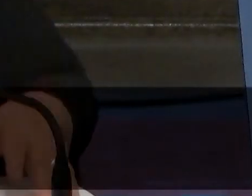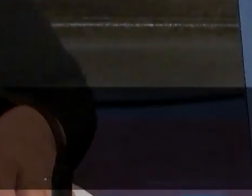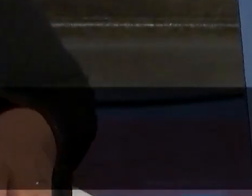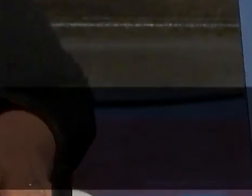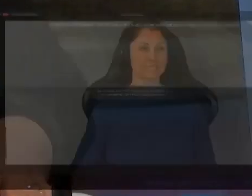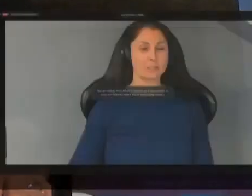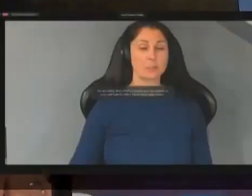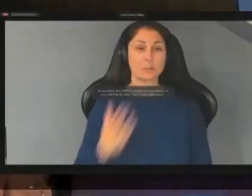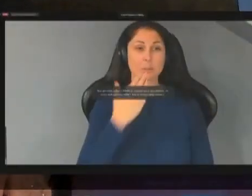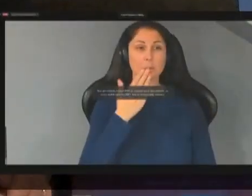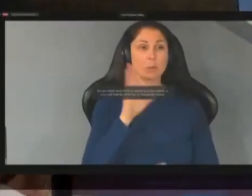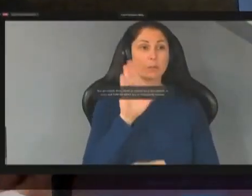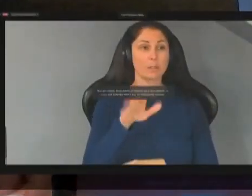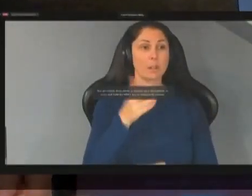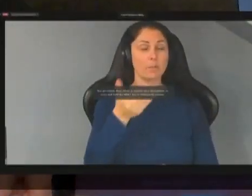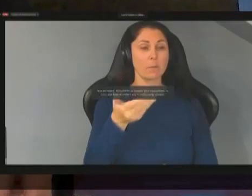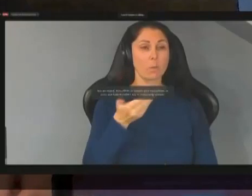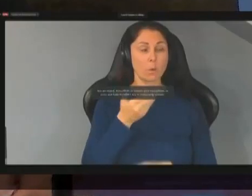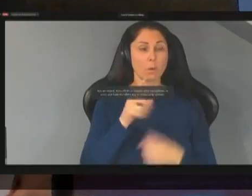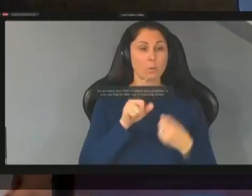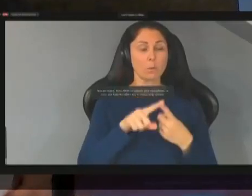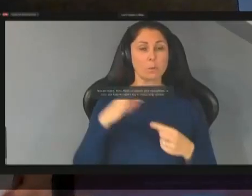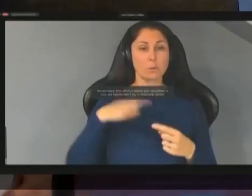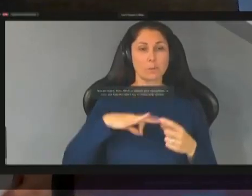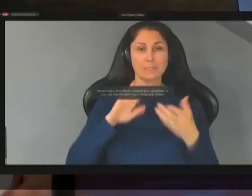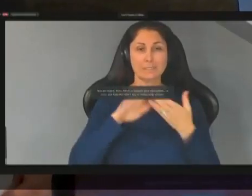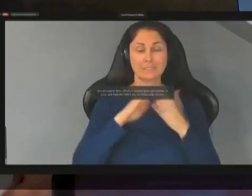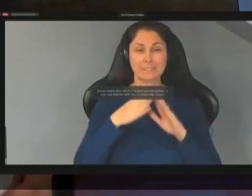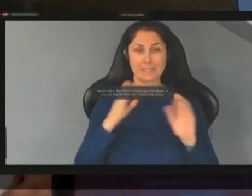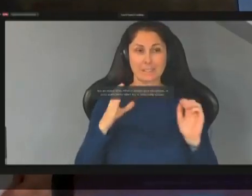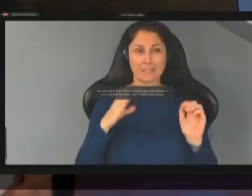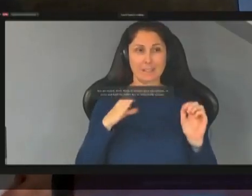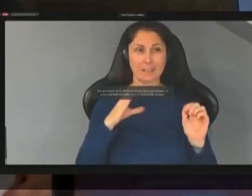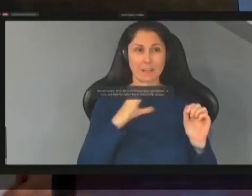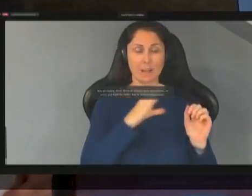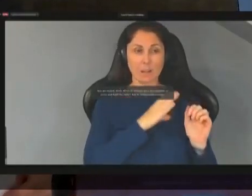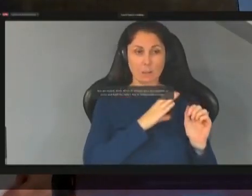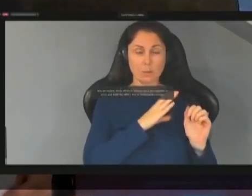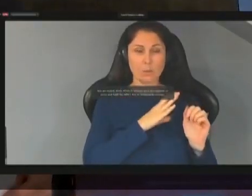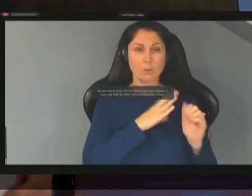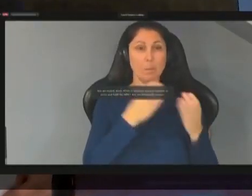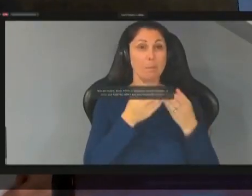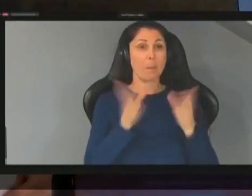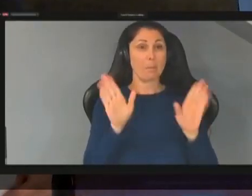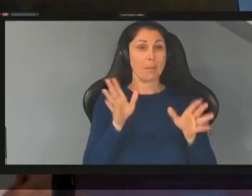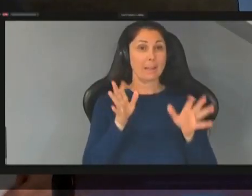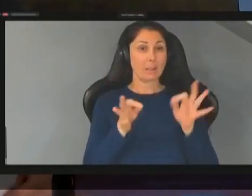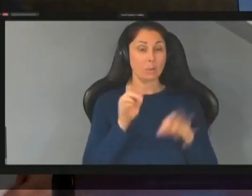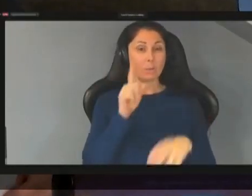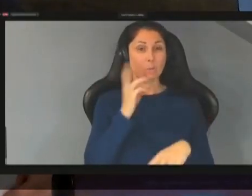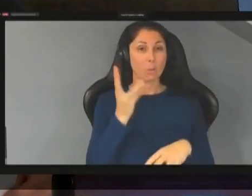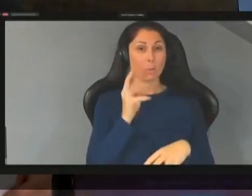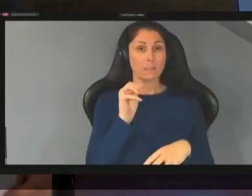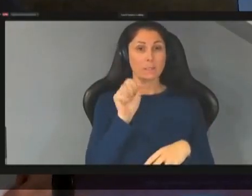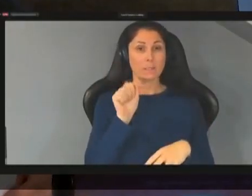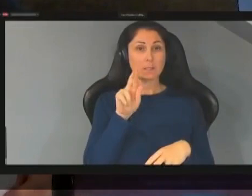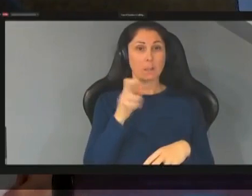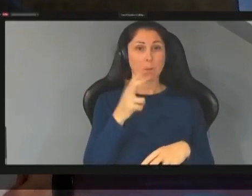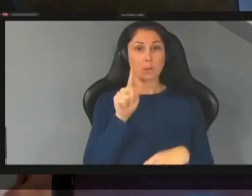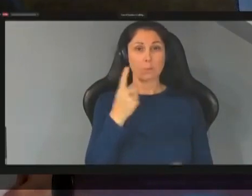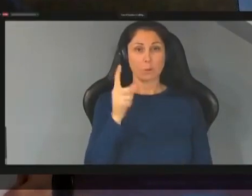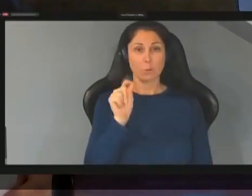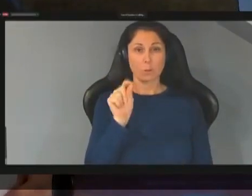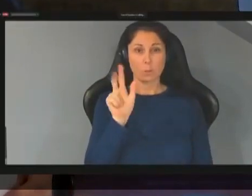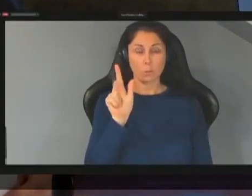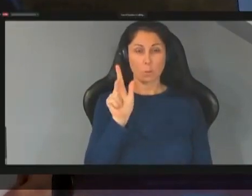Good afternoon and welcome to Pittsburgh City Council's public hearing for Wednesday, March 1st, 2023, relative